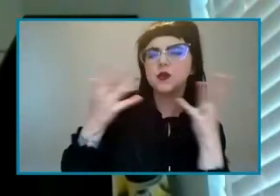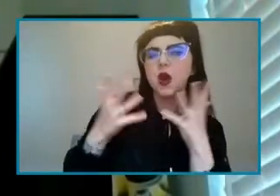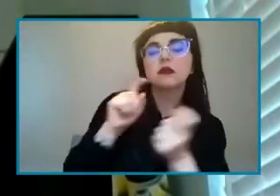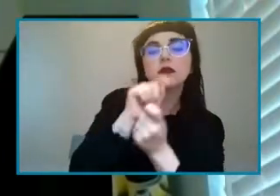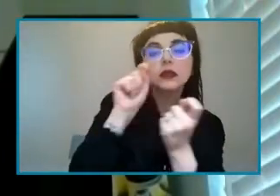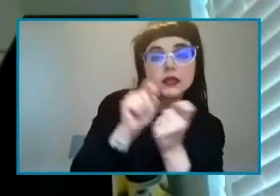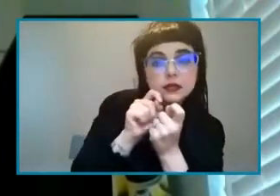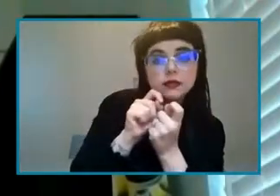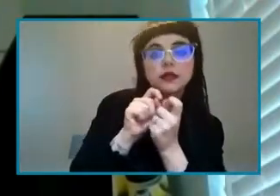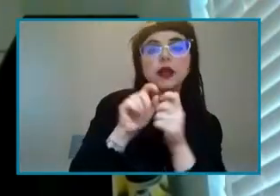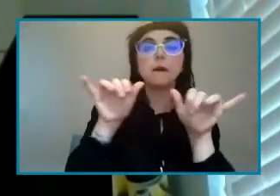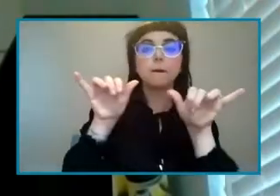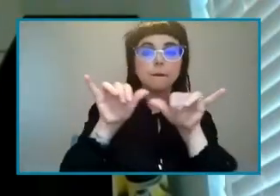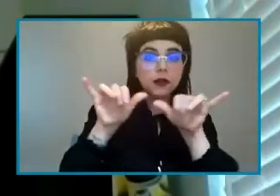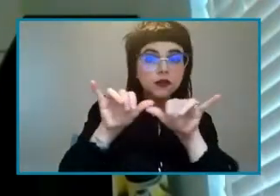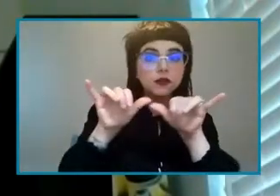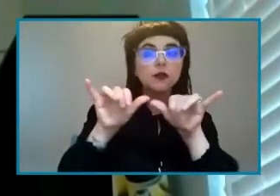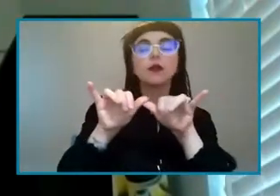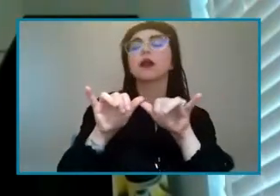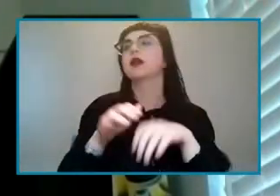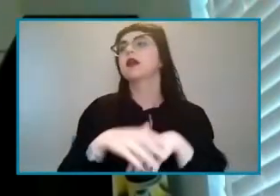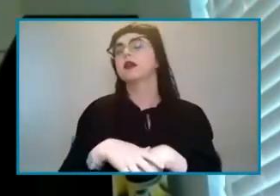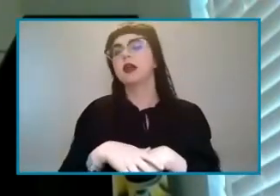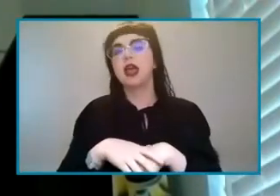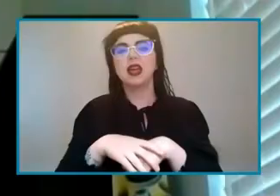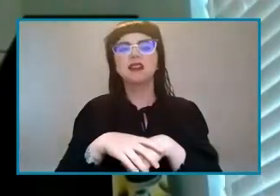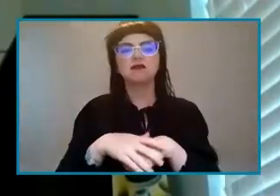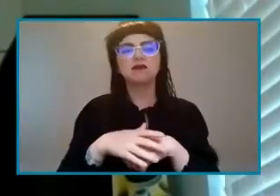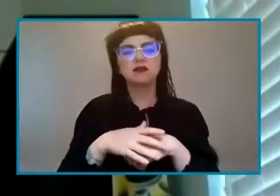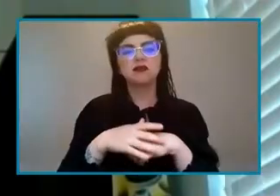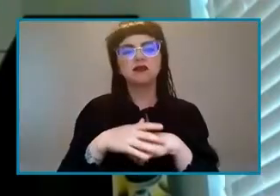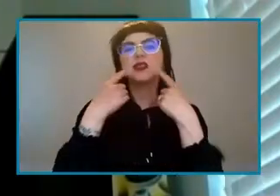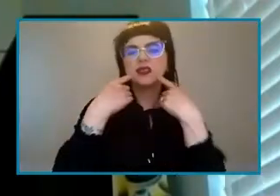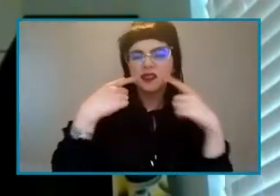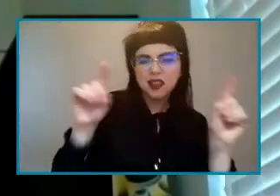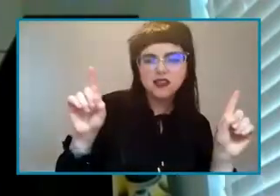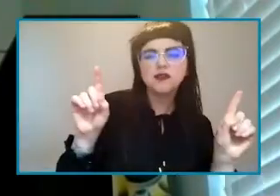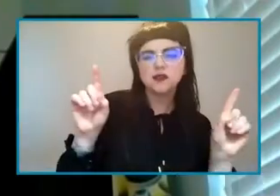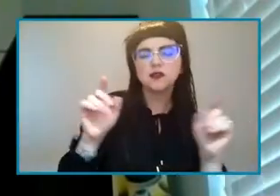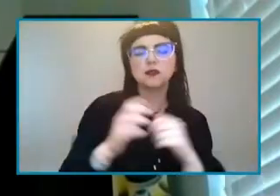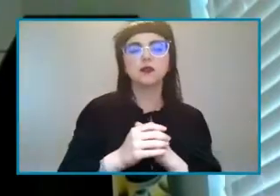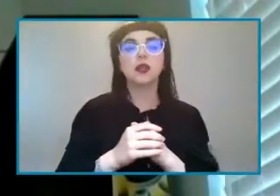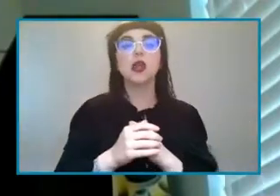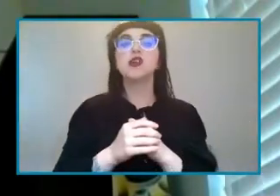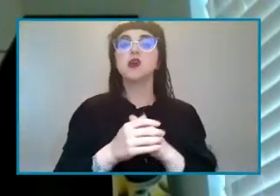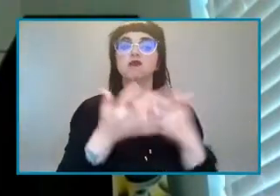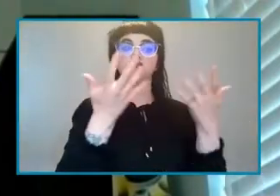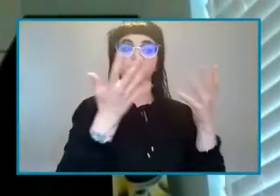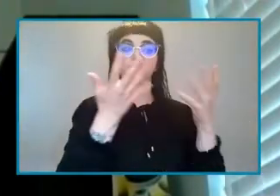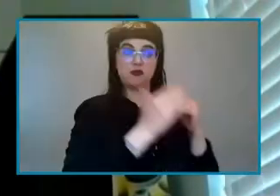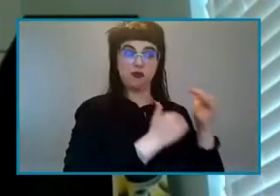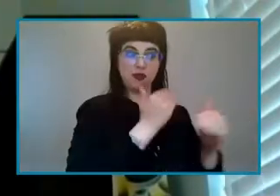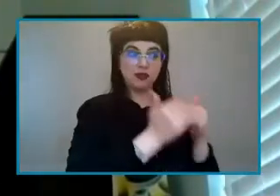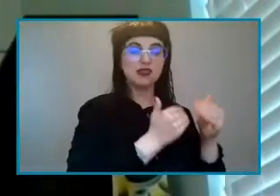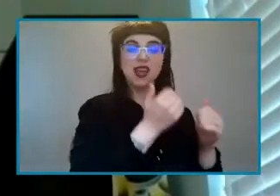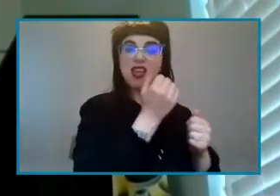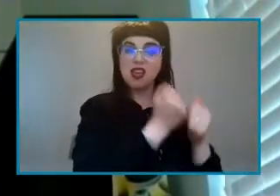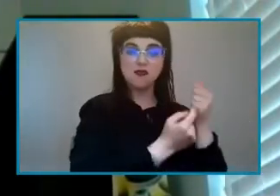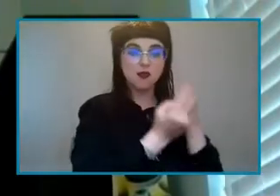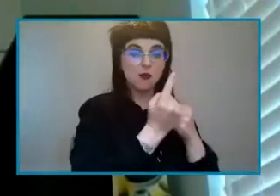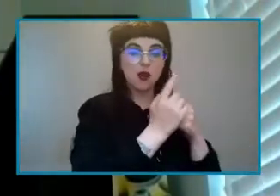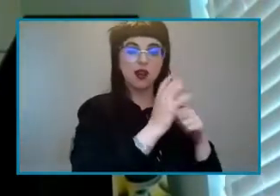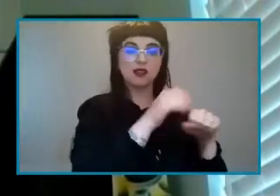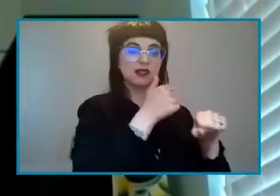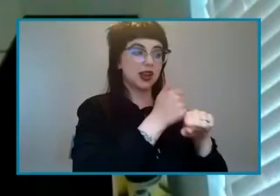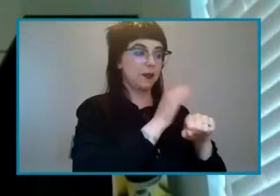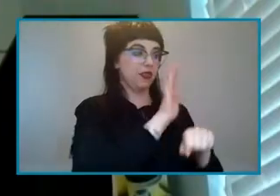achievable, relevant, and time-bound. So we went through that process as well. Everybody set up their